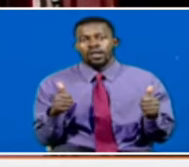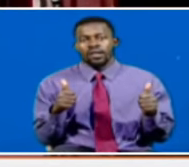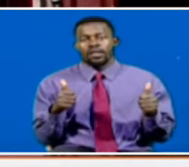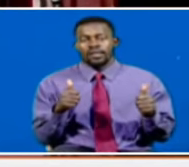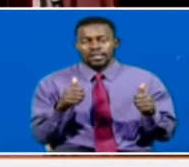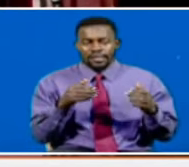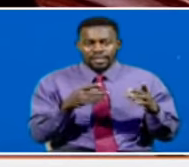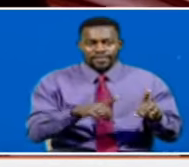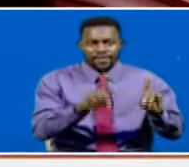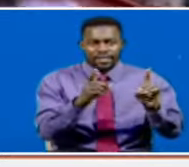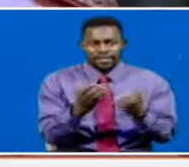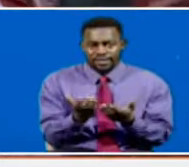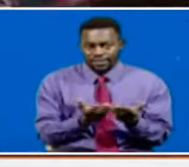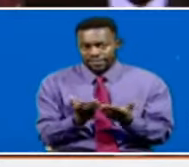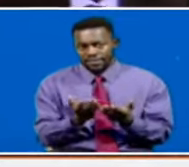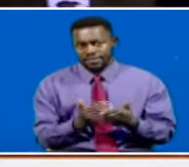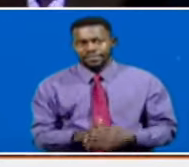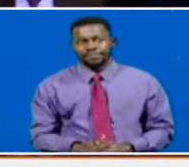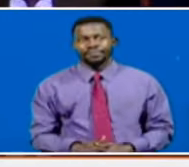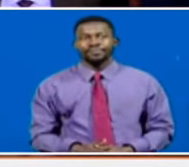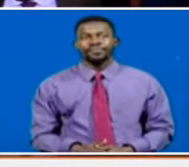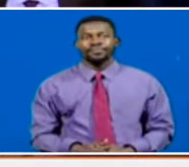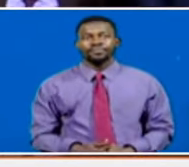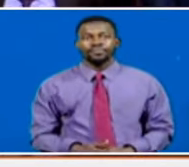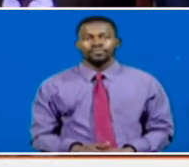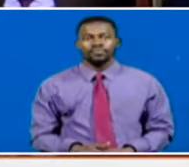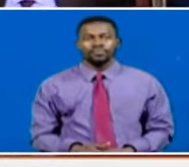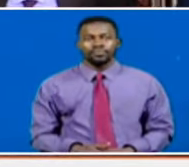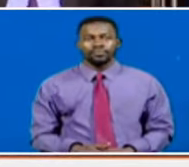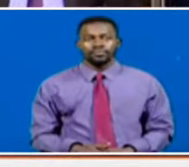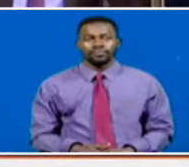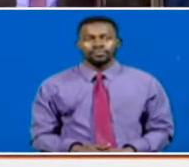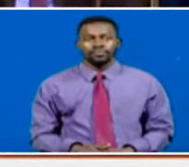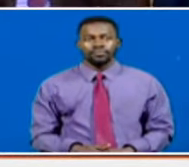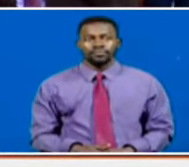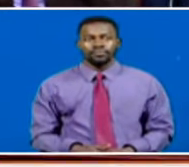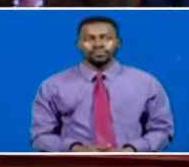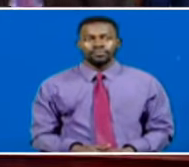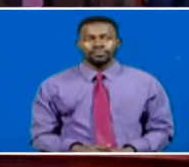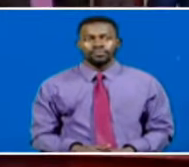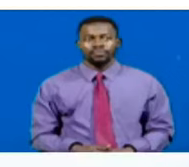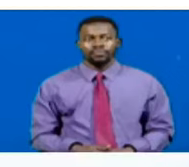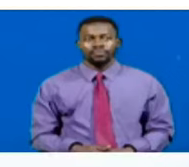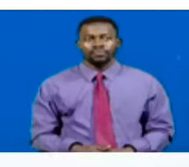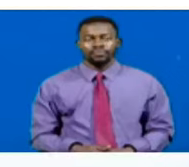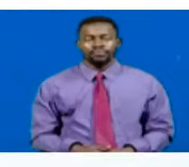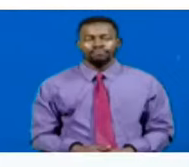delivering services. Vera Mora, KTN News, Nairobi.